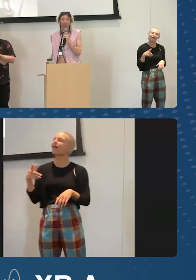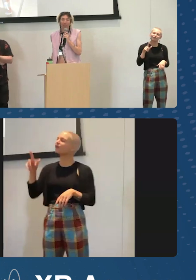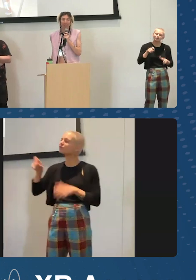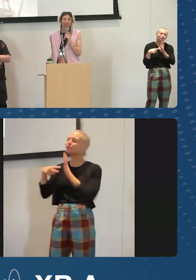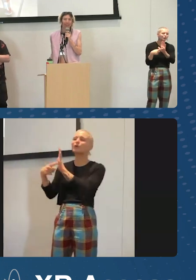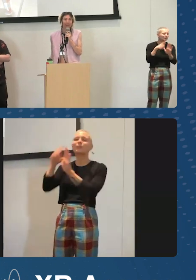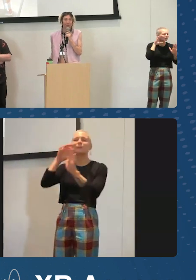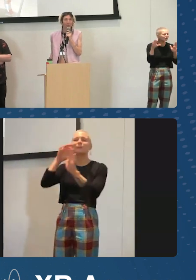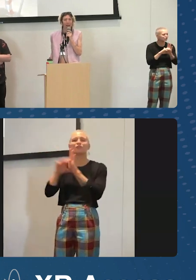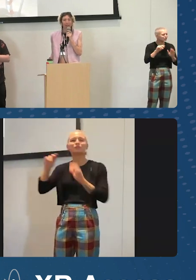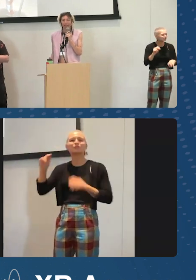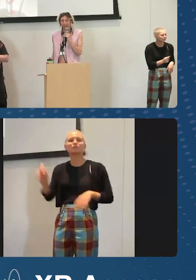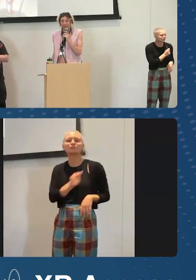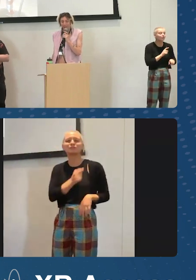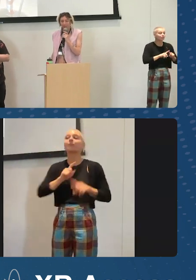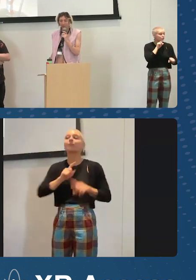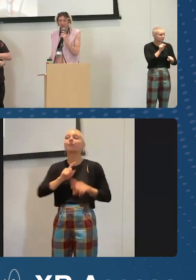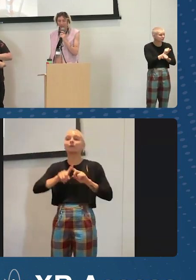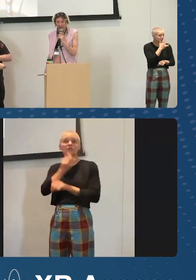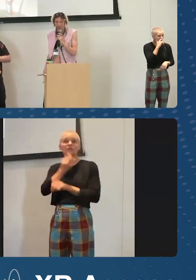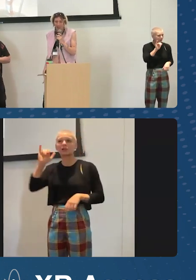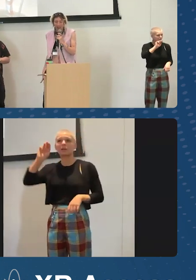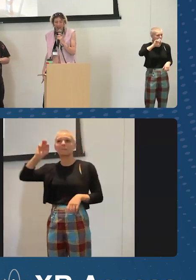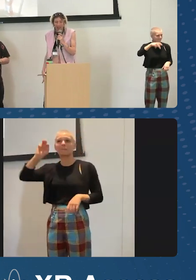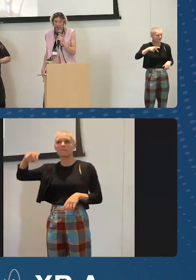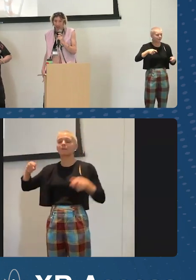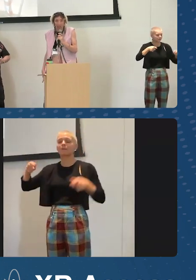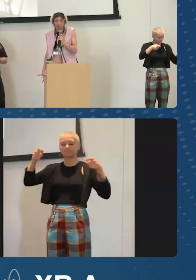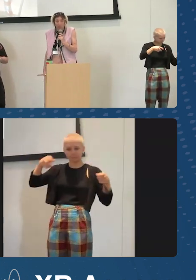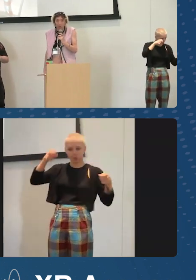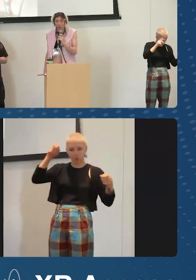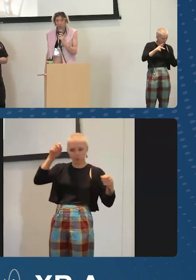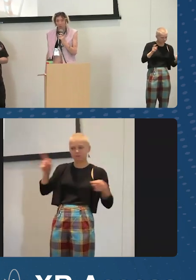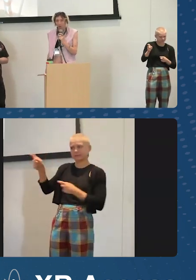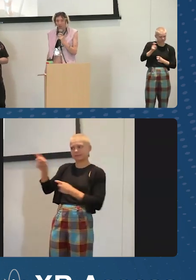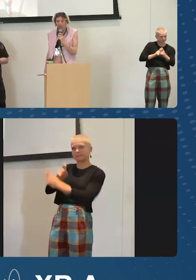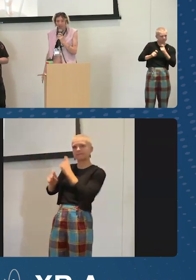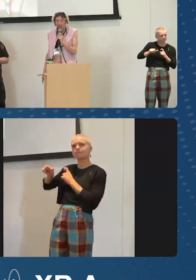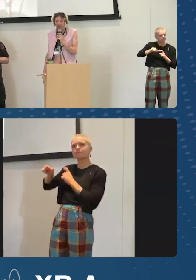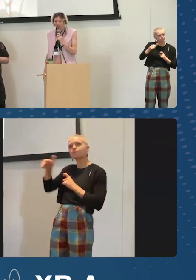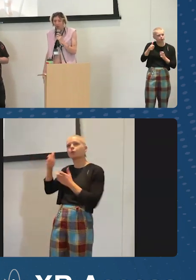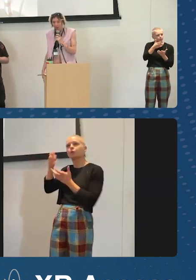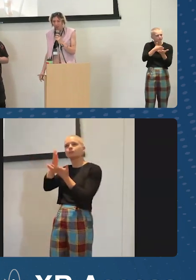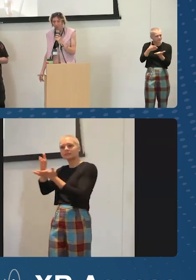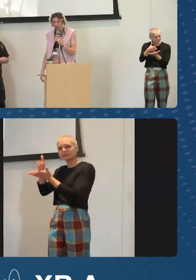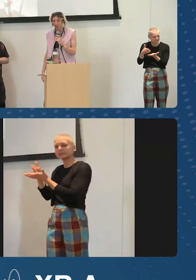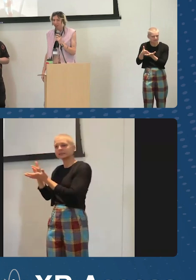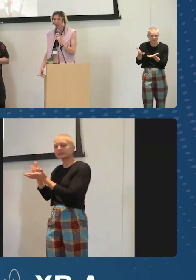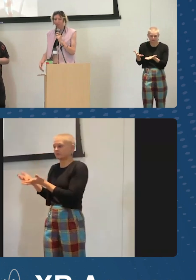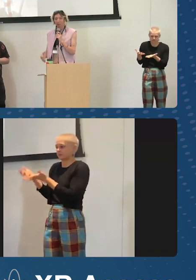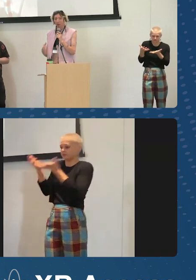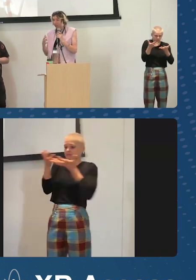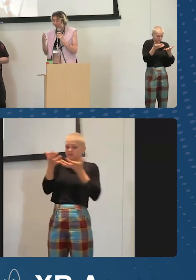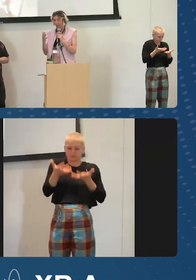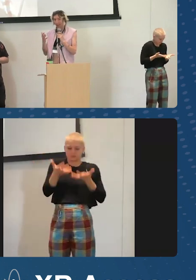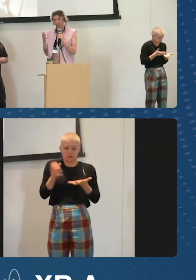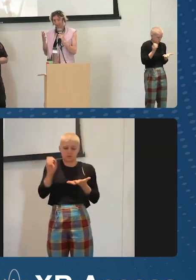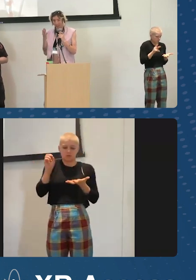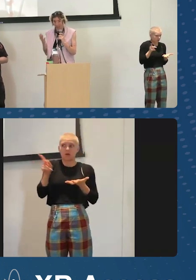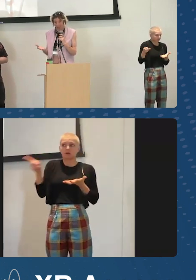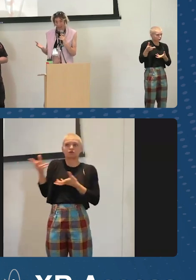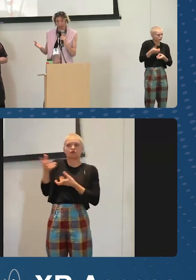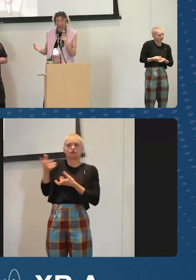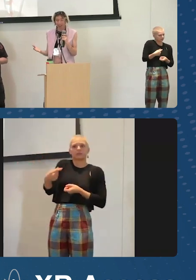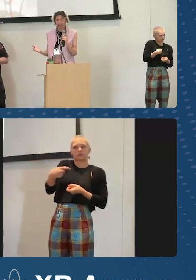Yeah, they really did. And he gave me a bunch of stems. And the most beautiful part of this is Andy trusted me to understand